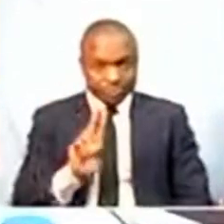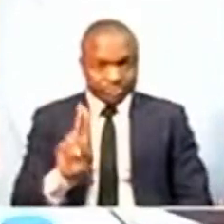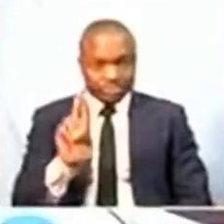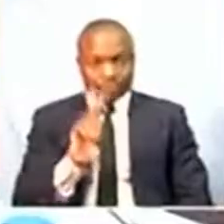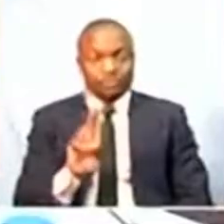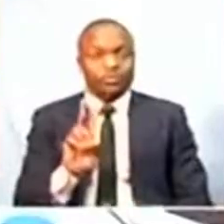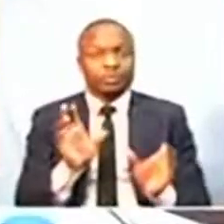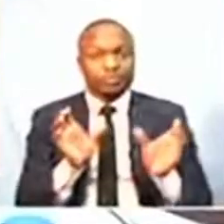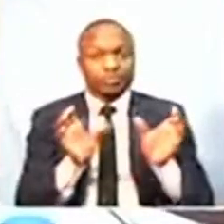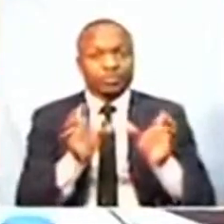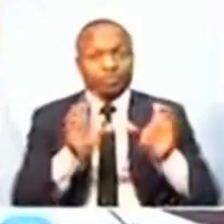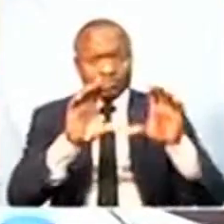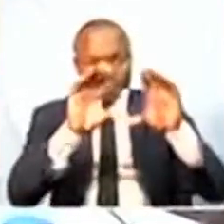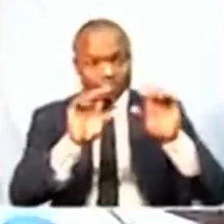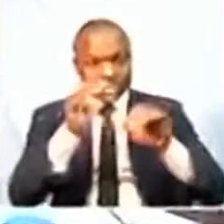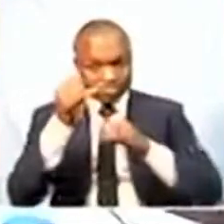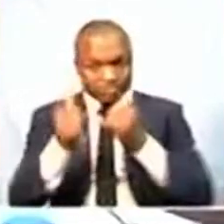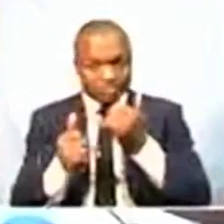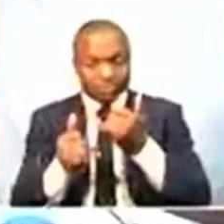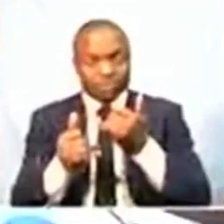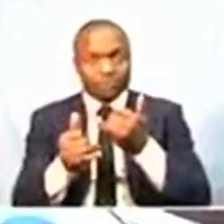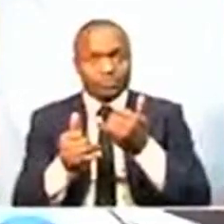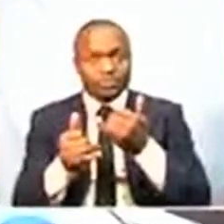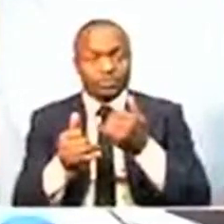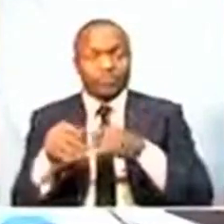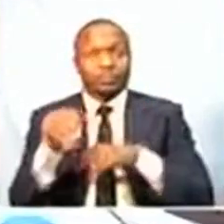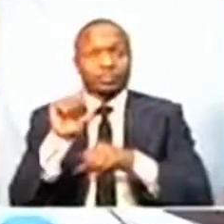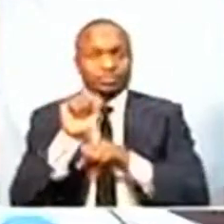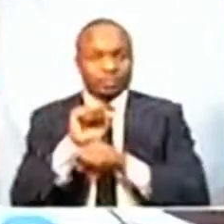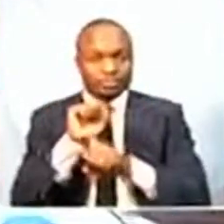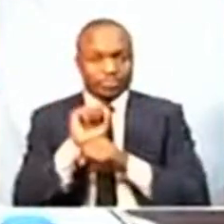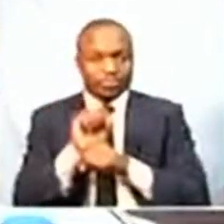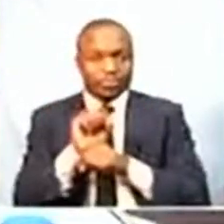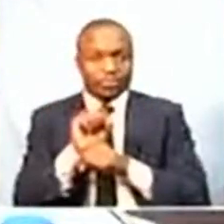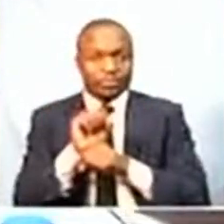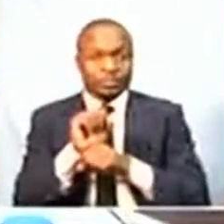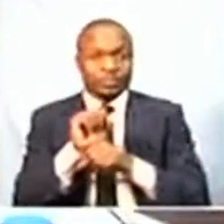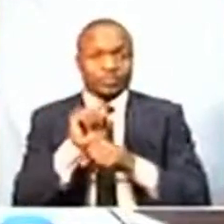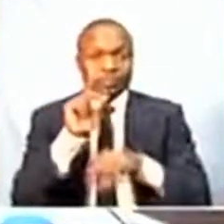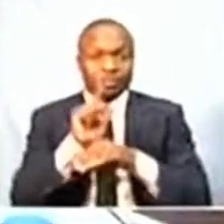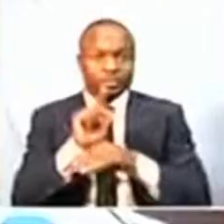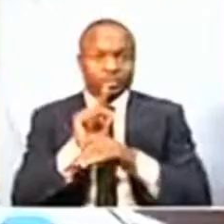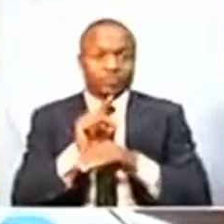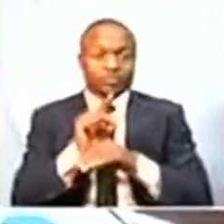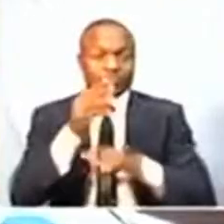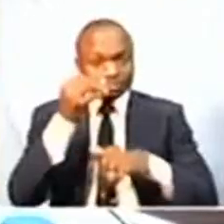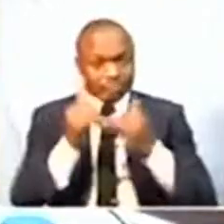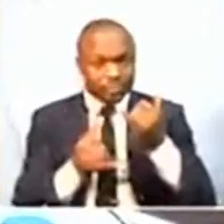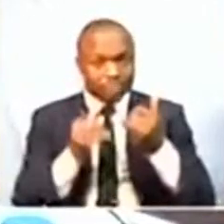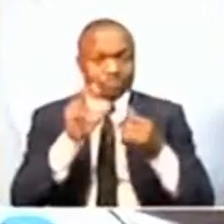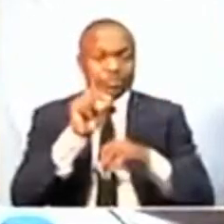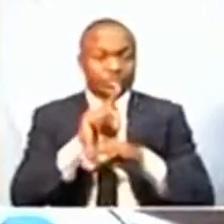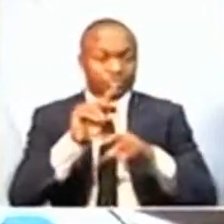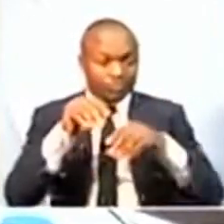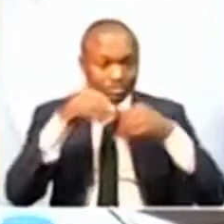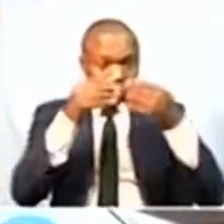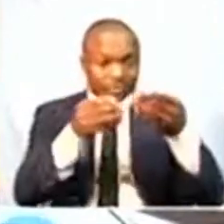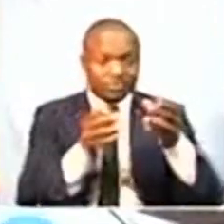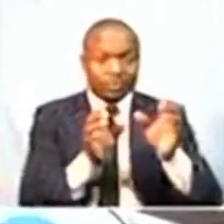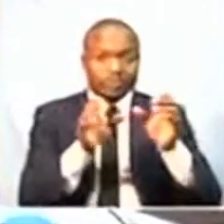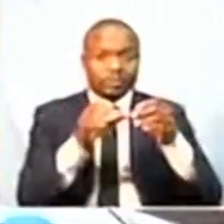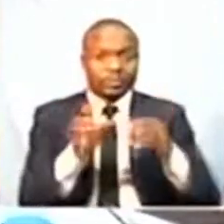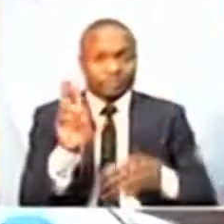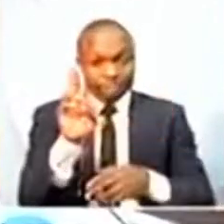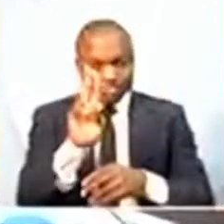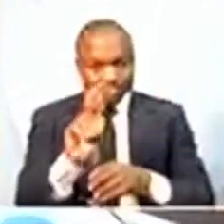accounting to complete the remaining works, which have since been completed, and the project handed over to the community for use.